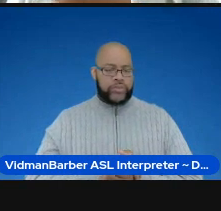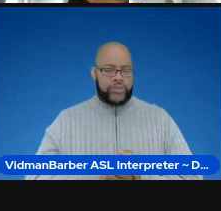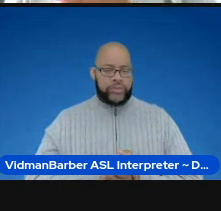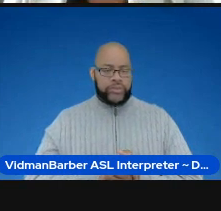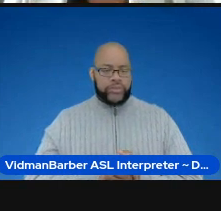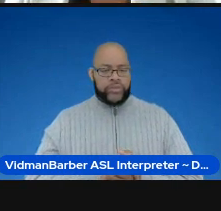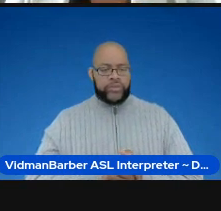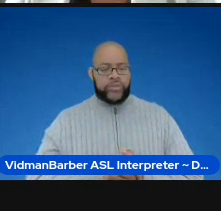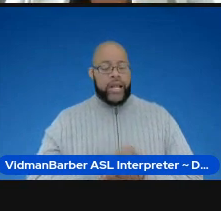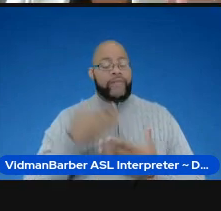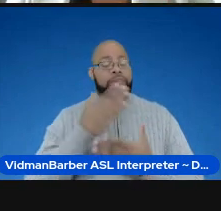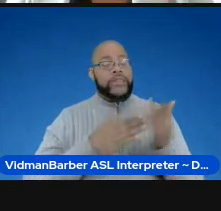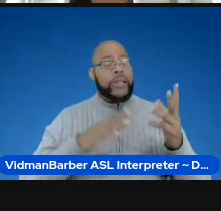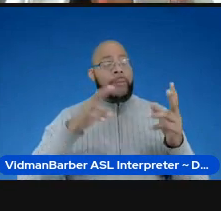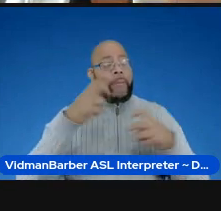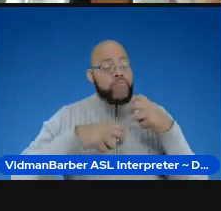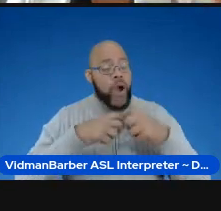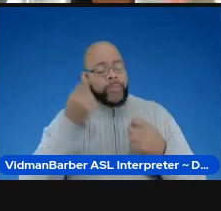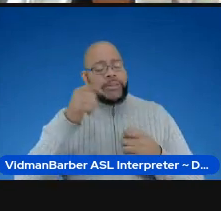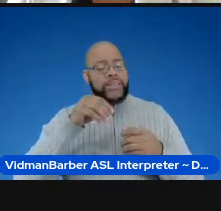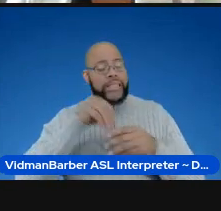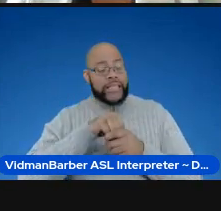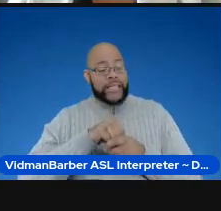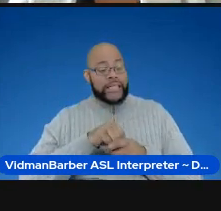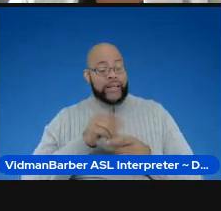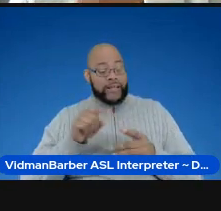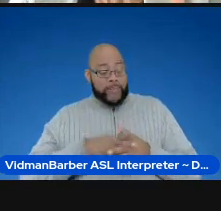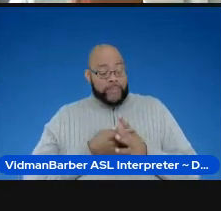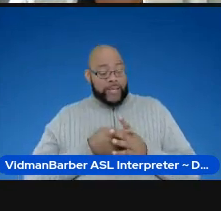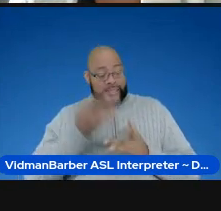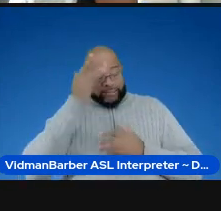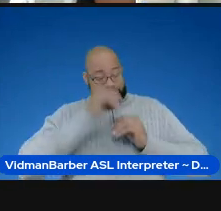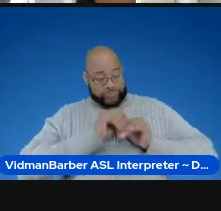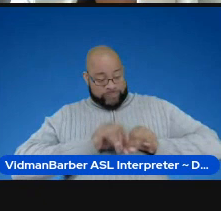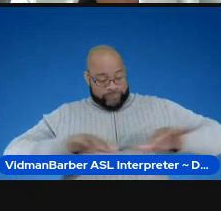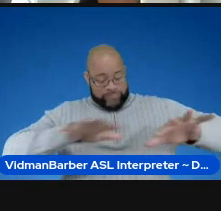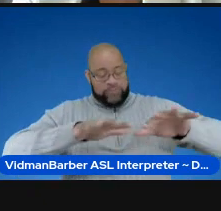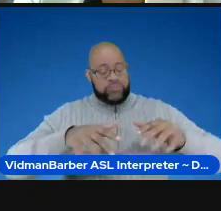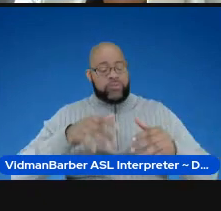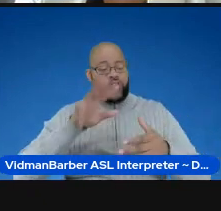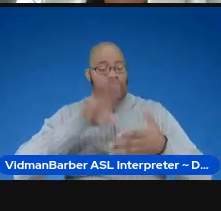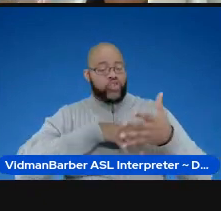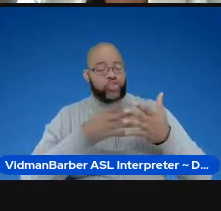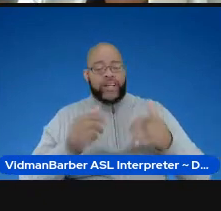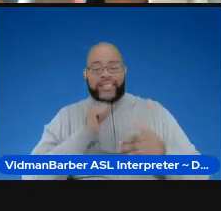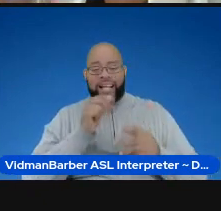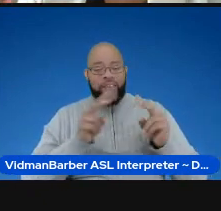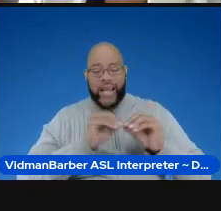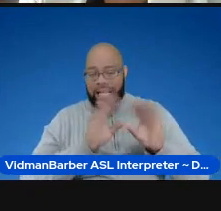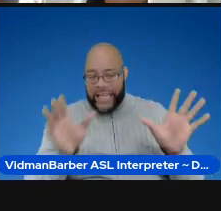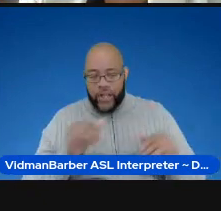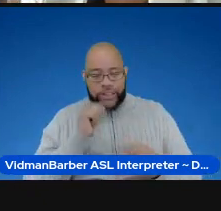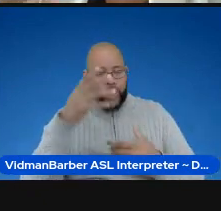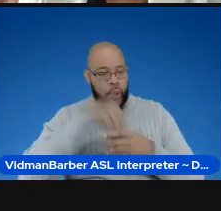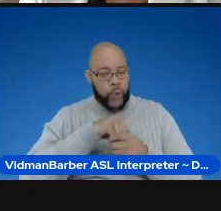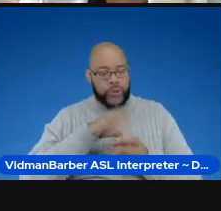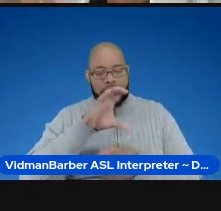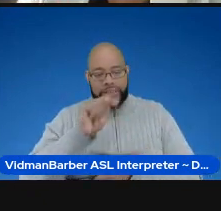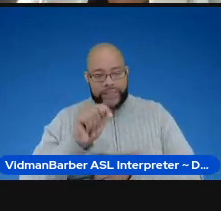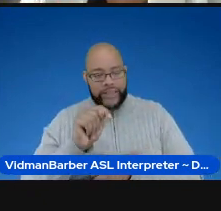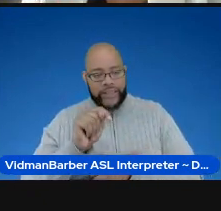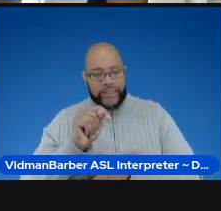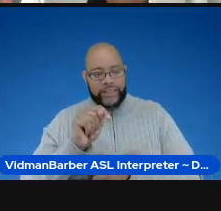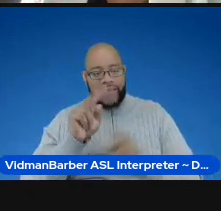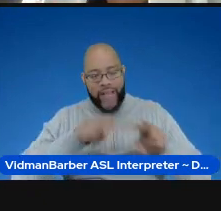We had some issues because initially in the pandemic, the charts were not very clear, did not include